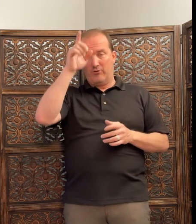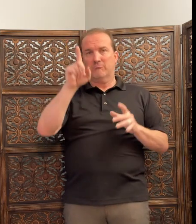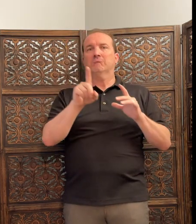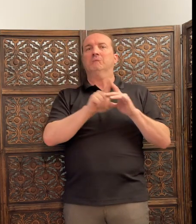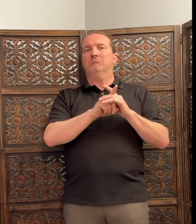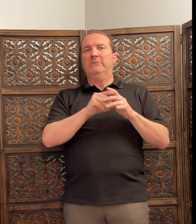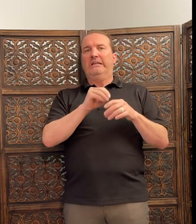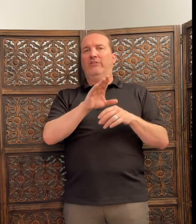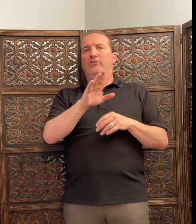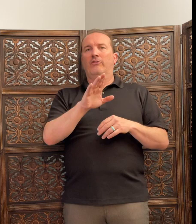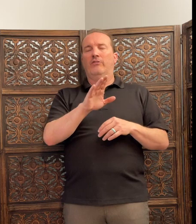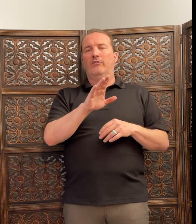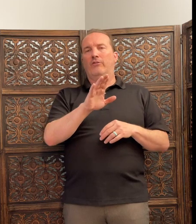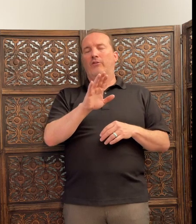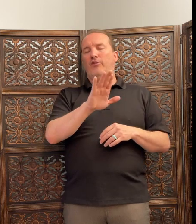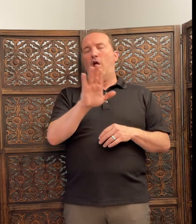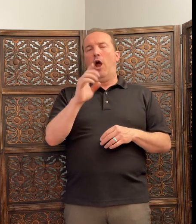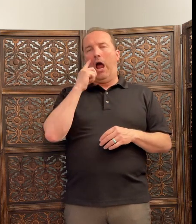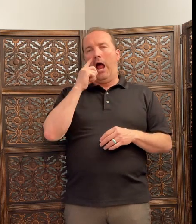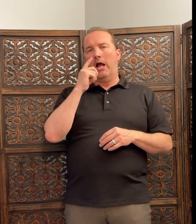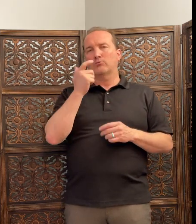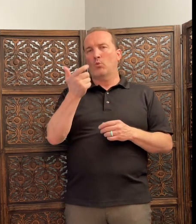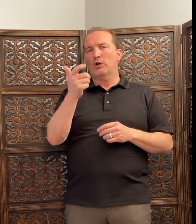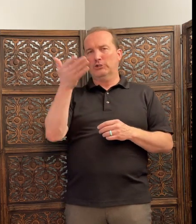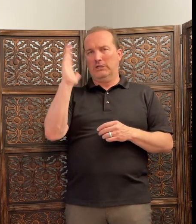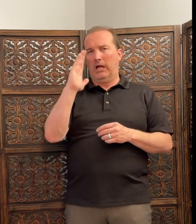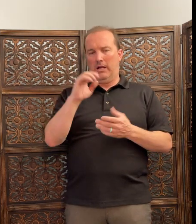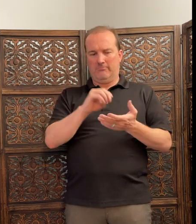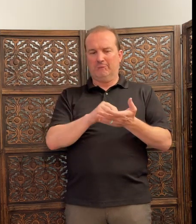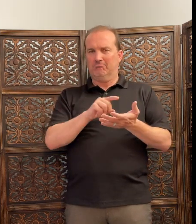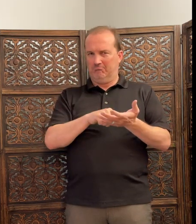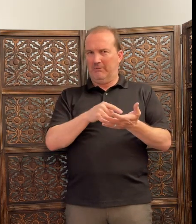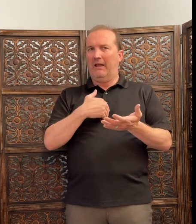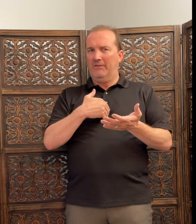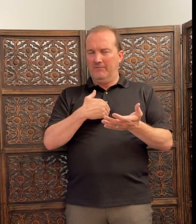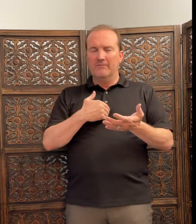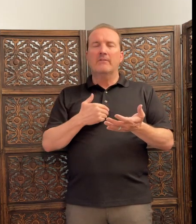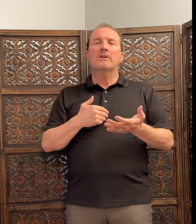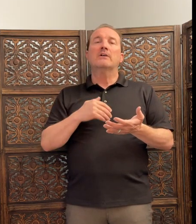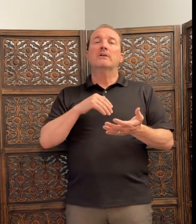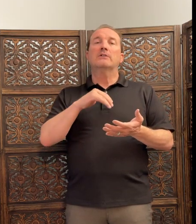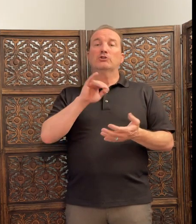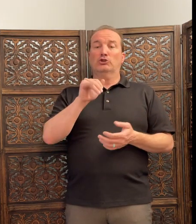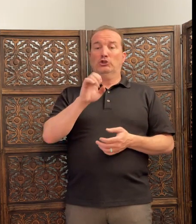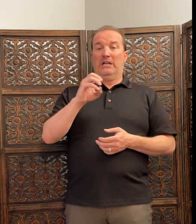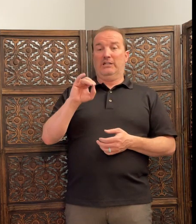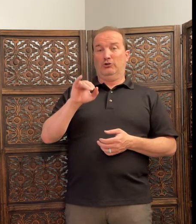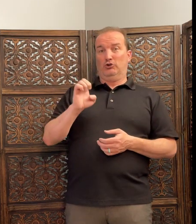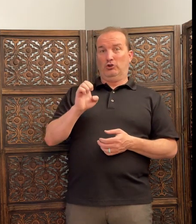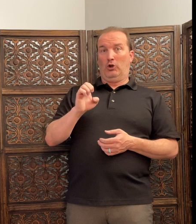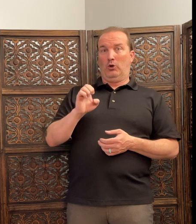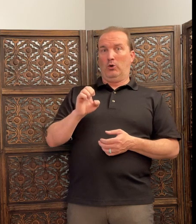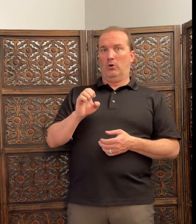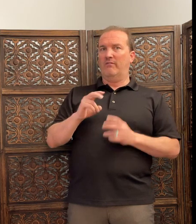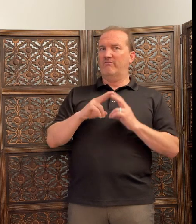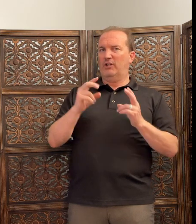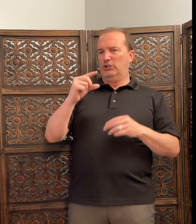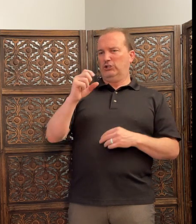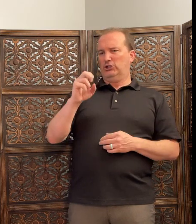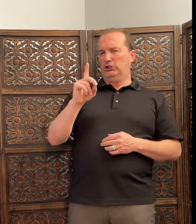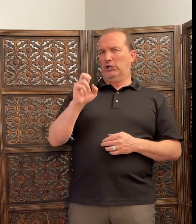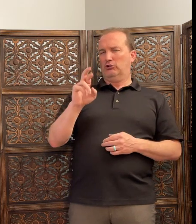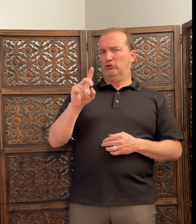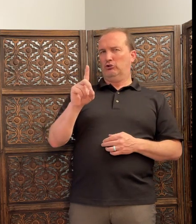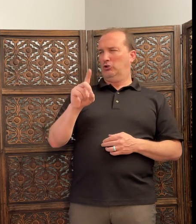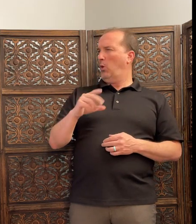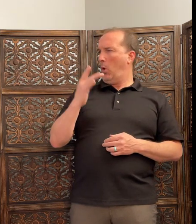her father that also appear in Their Eyes Were Watching God. For example, Janie and Joe have a very gendered relationship